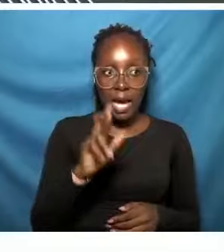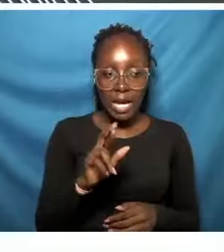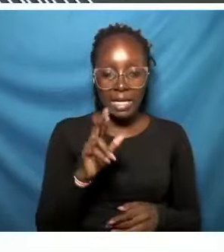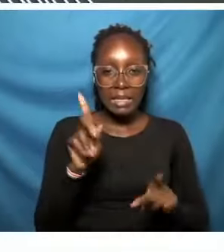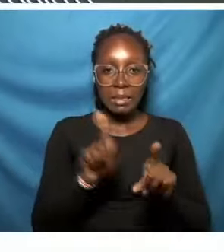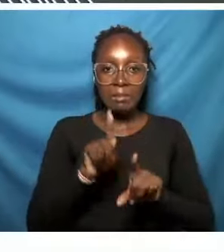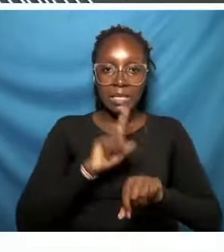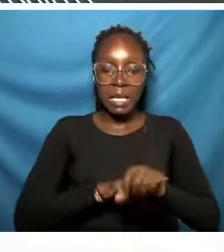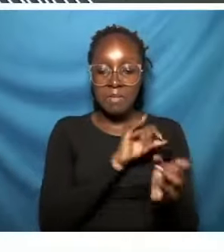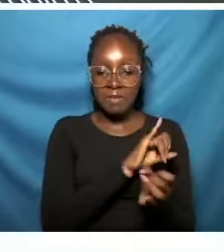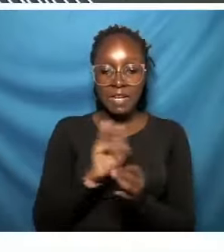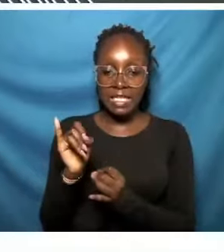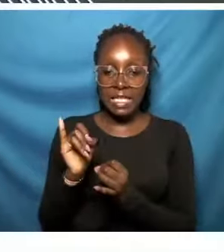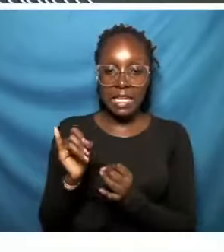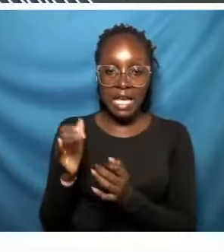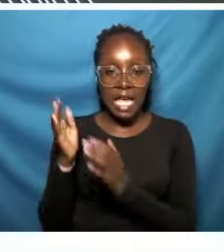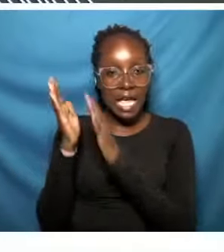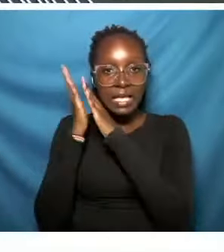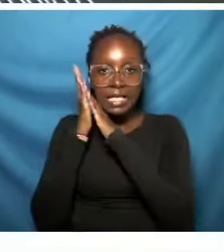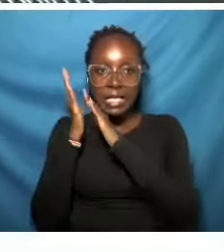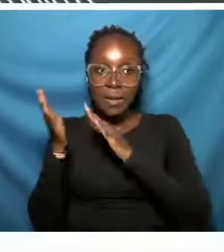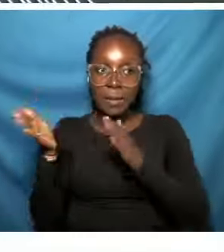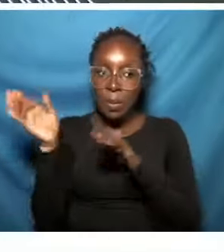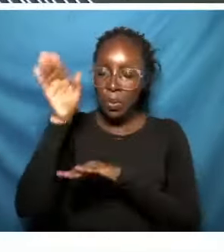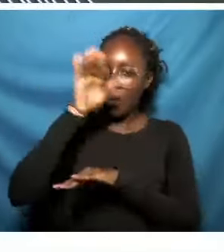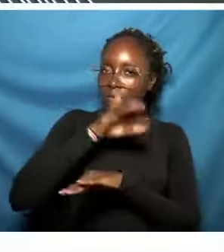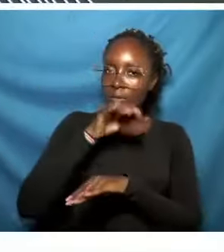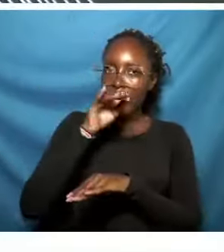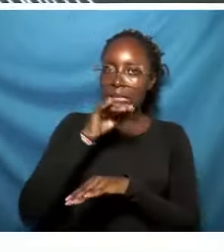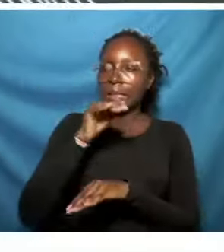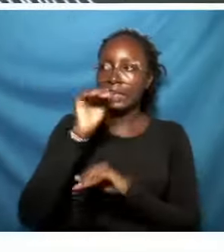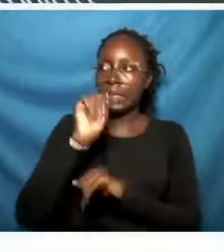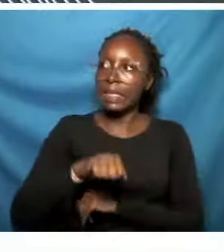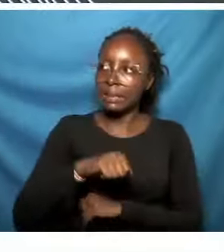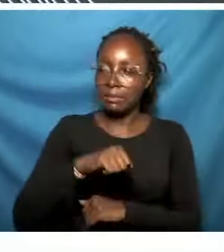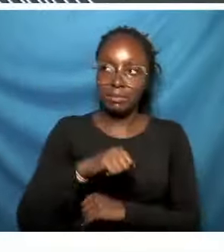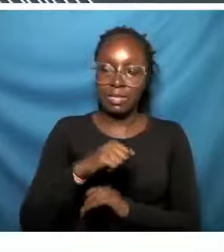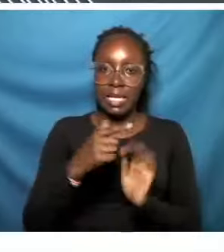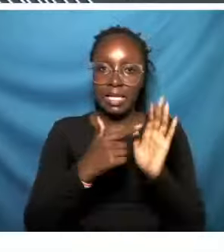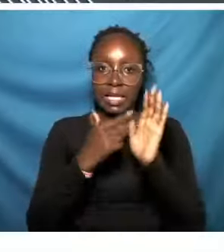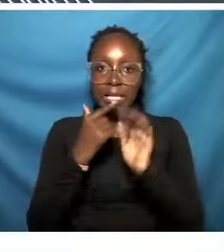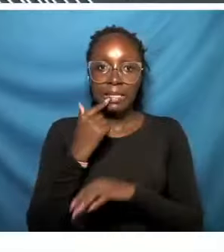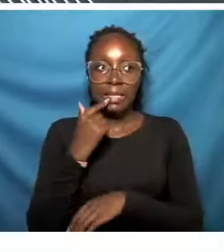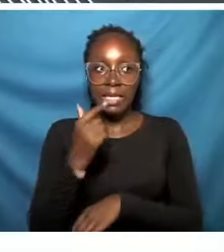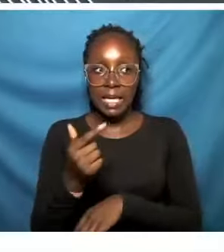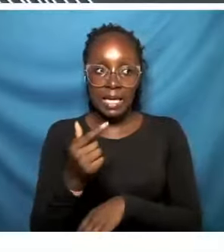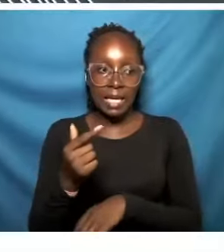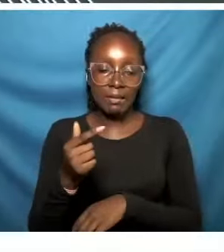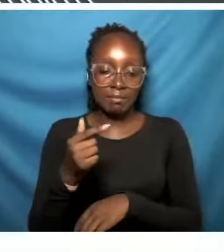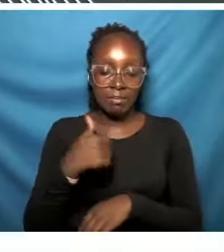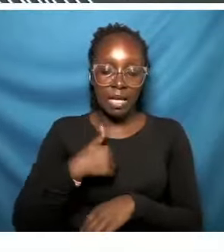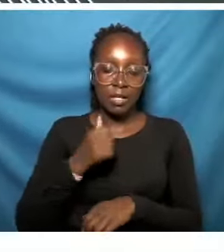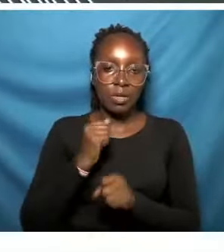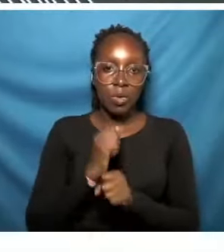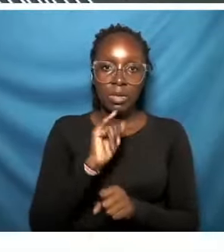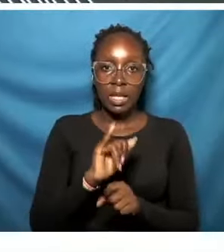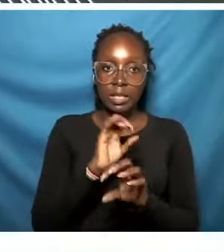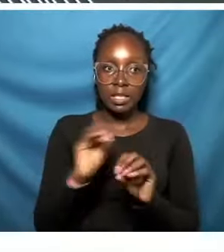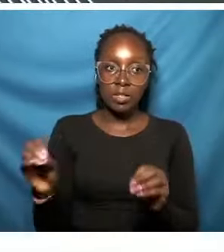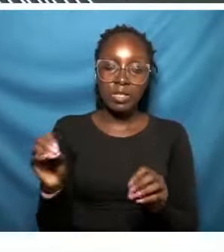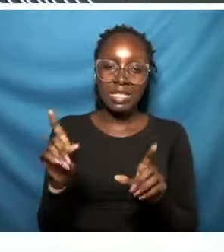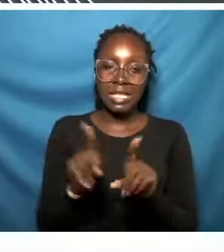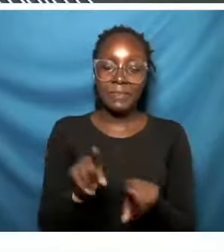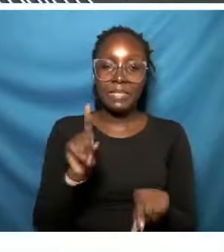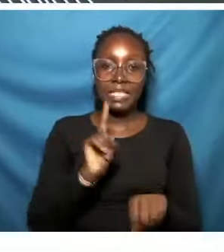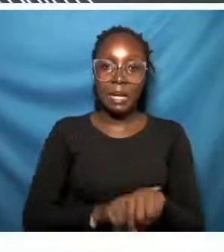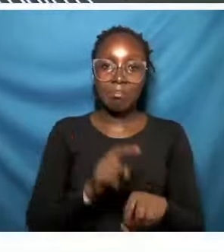sleepovers, please define boundaries. Even when you're applying for tender, a government tender, please define boundaries.